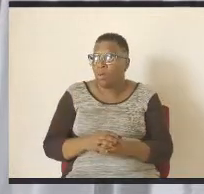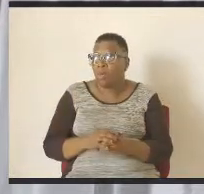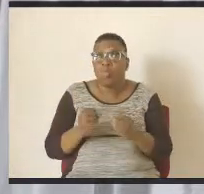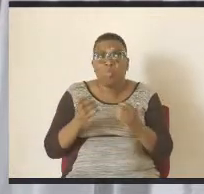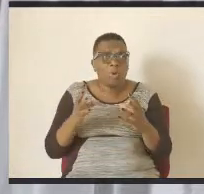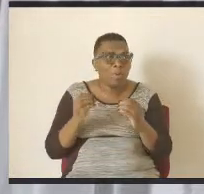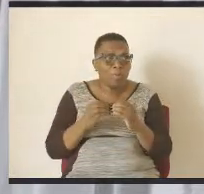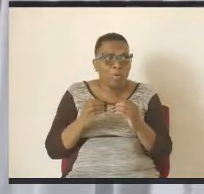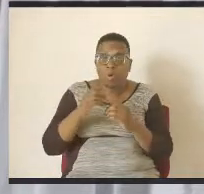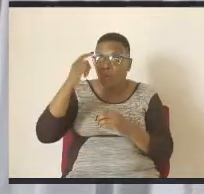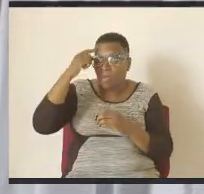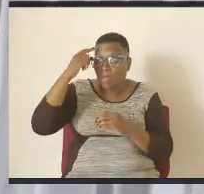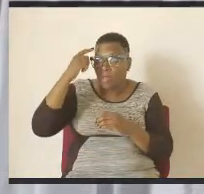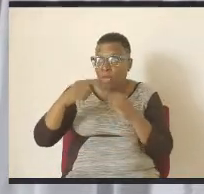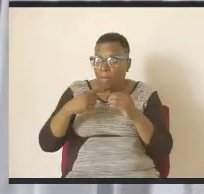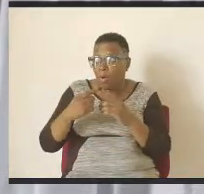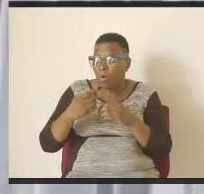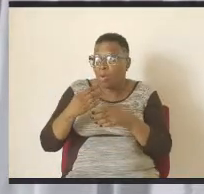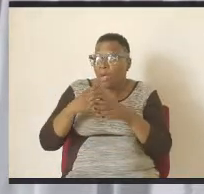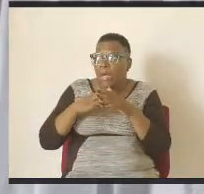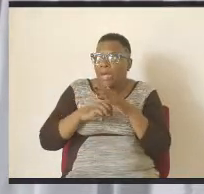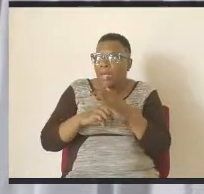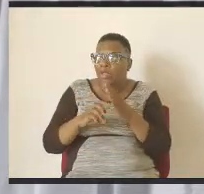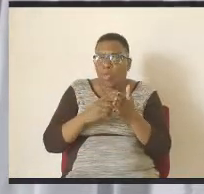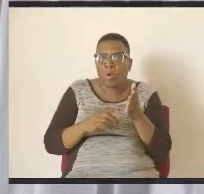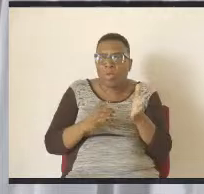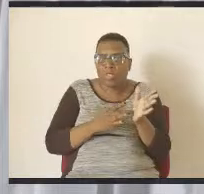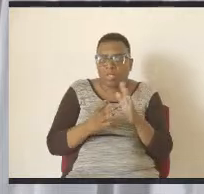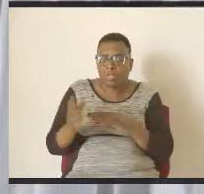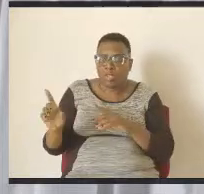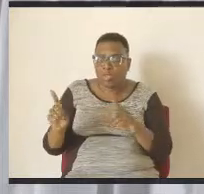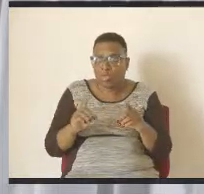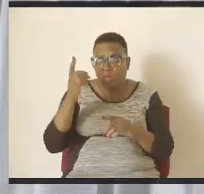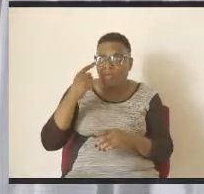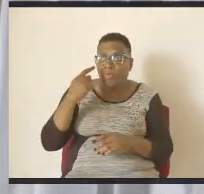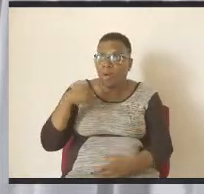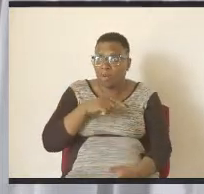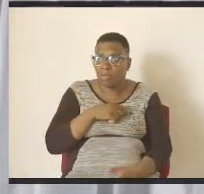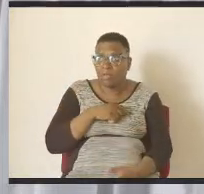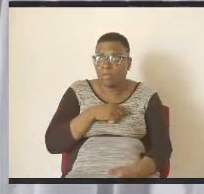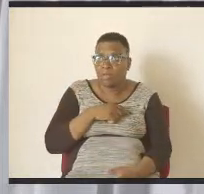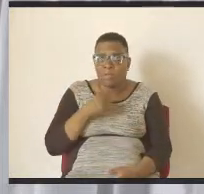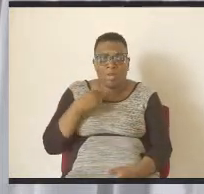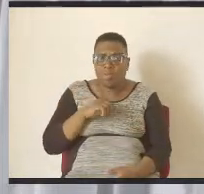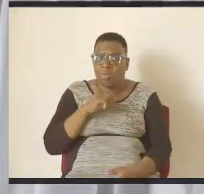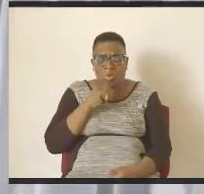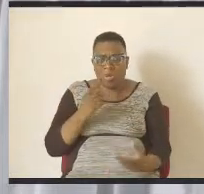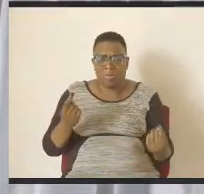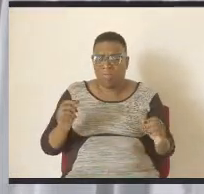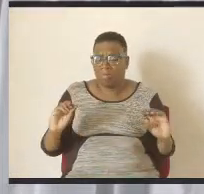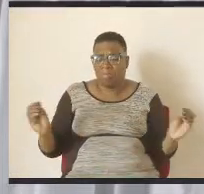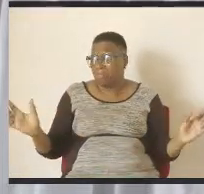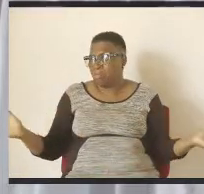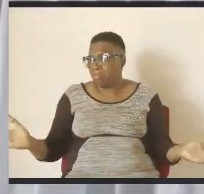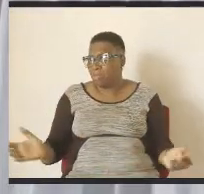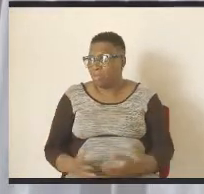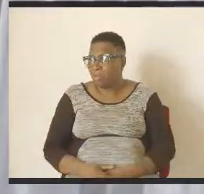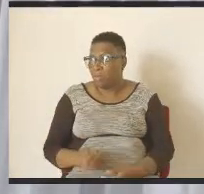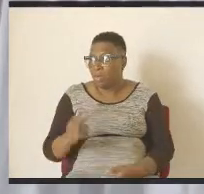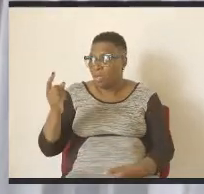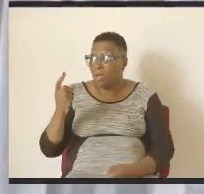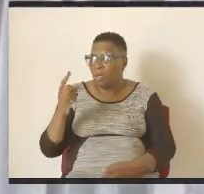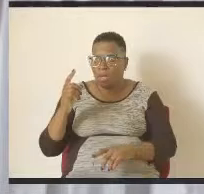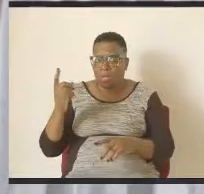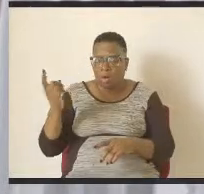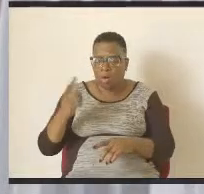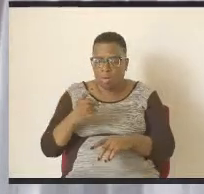think about, when we try to enter into what Jesus did for us, we realize that we're not saying anything. There's so much more we can do.